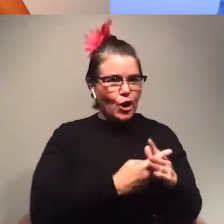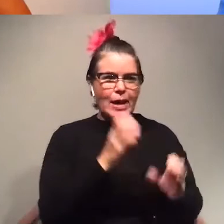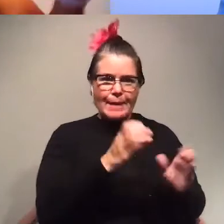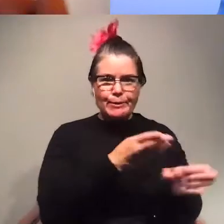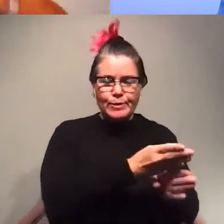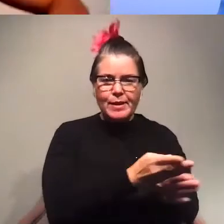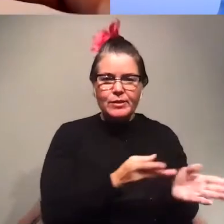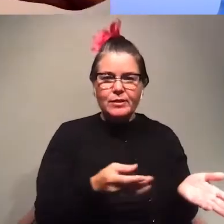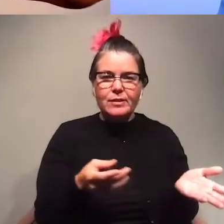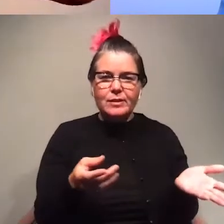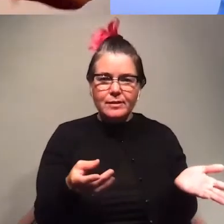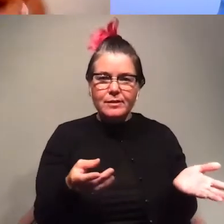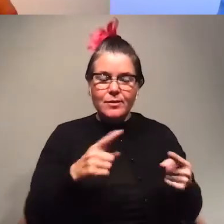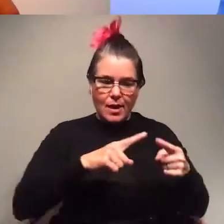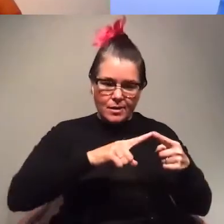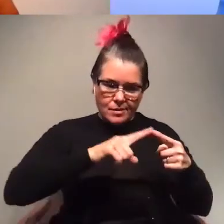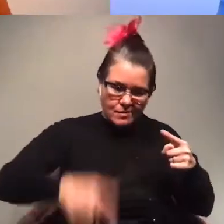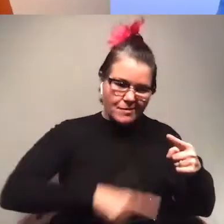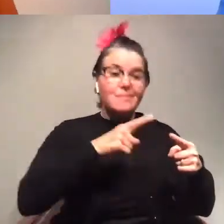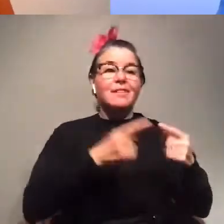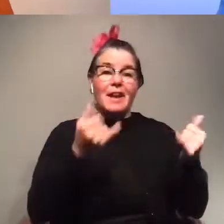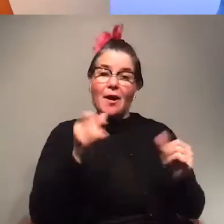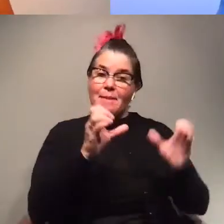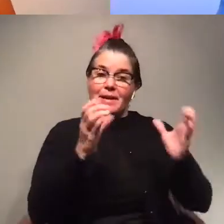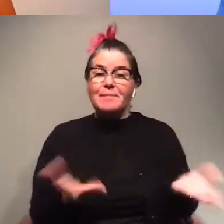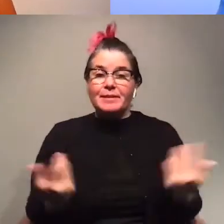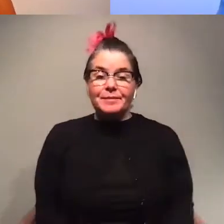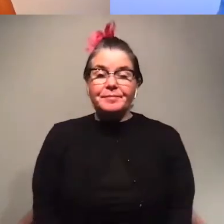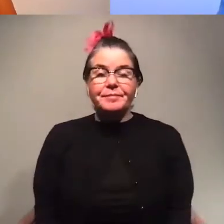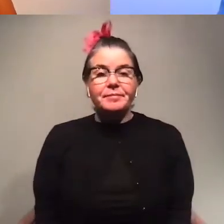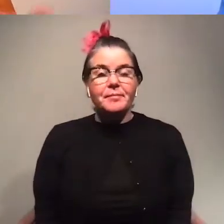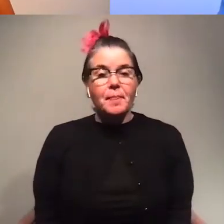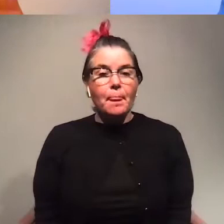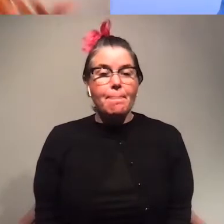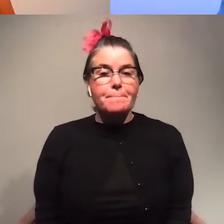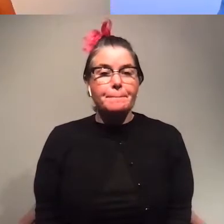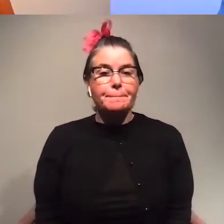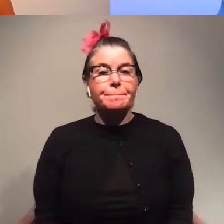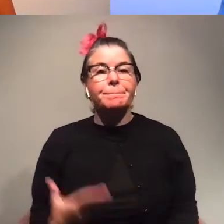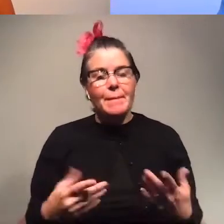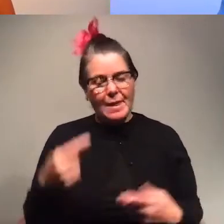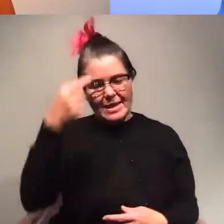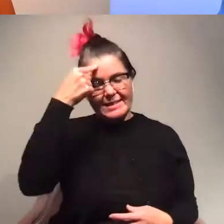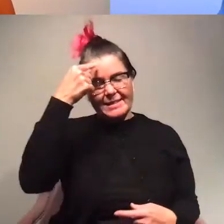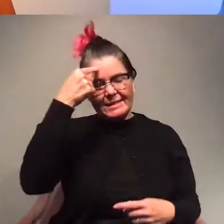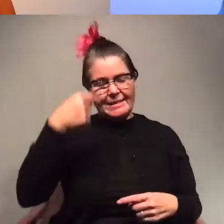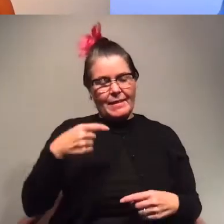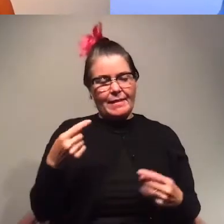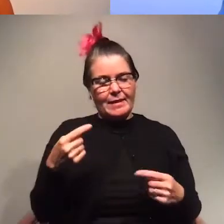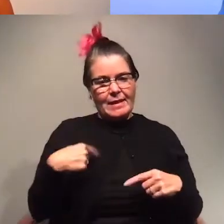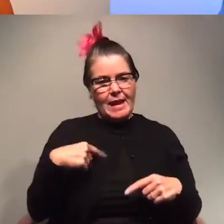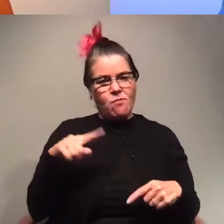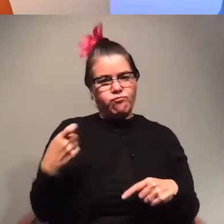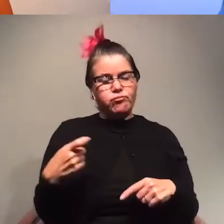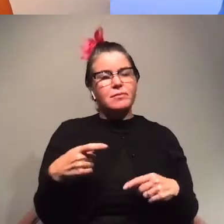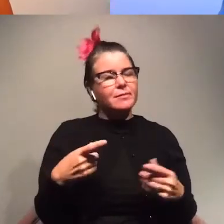So full loop back, and now I'm a chemist. So I think that maybe that was more mental than anything for like the most